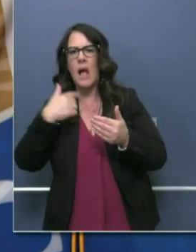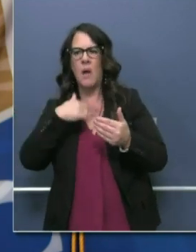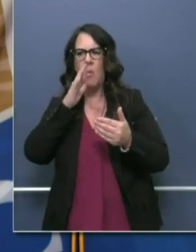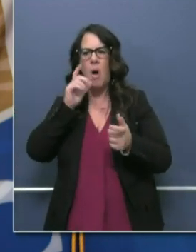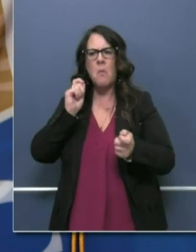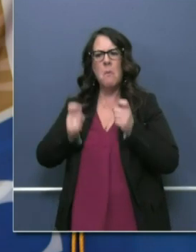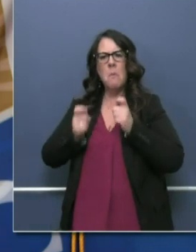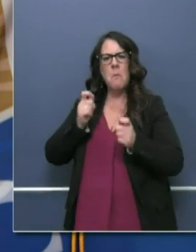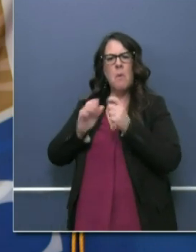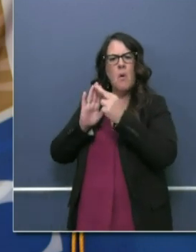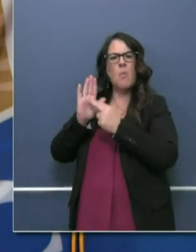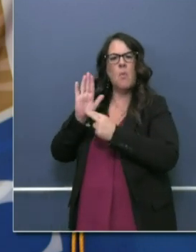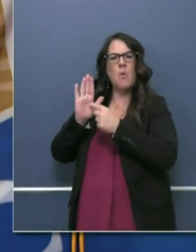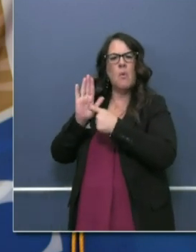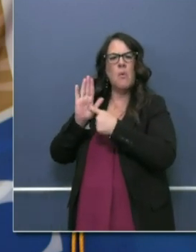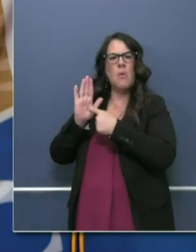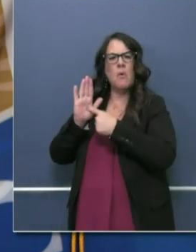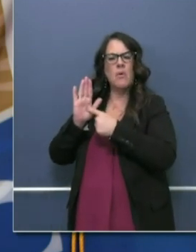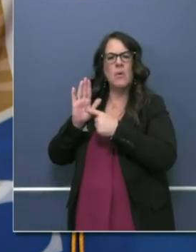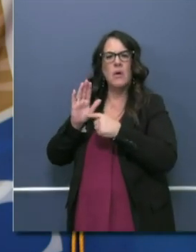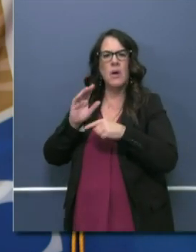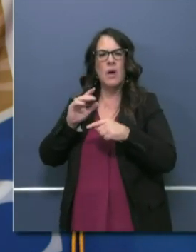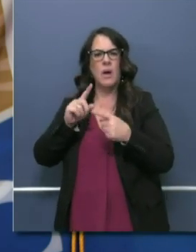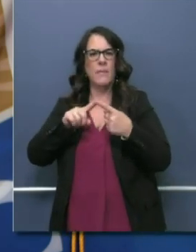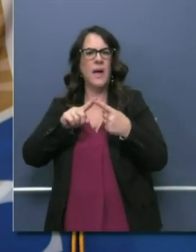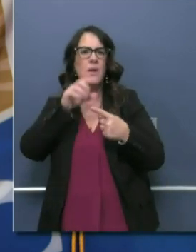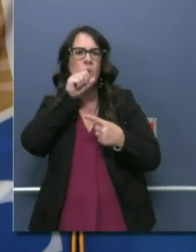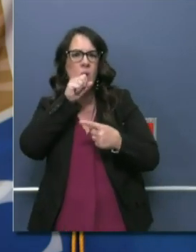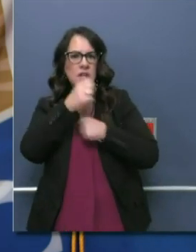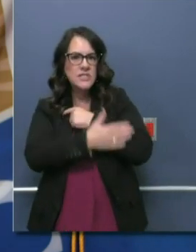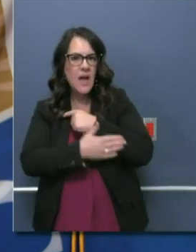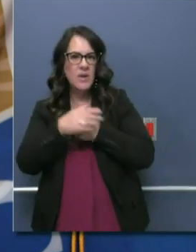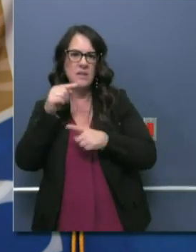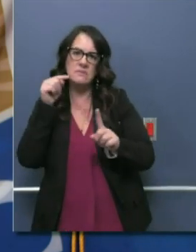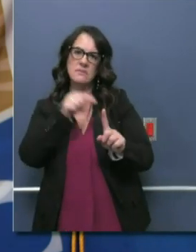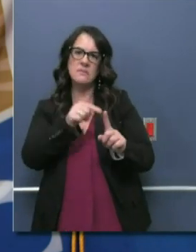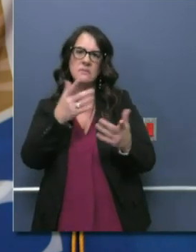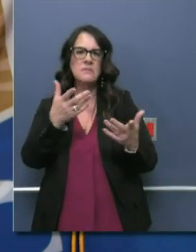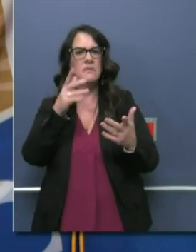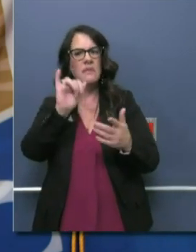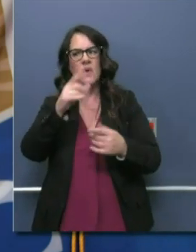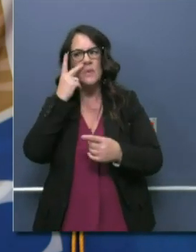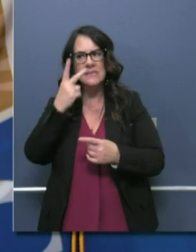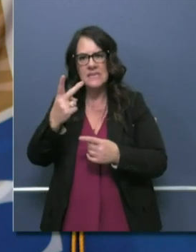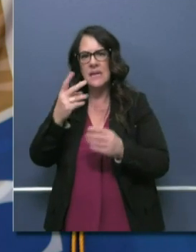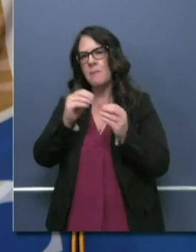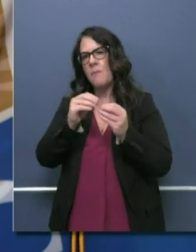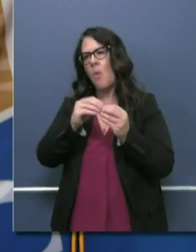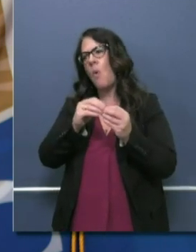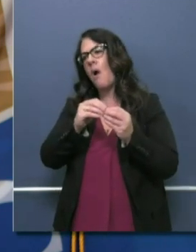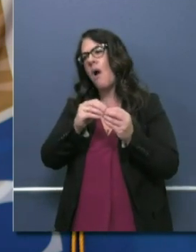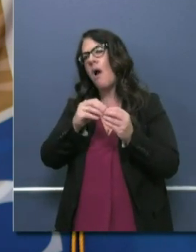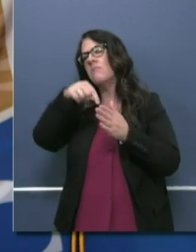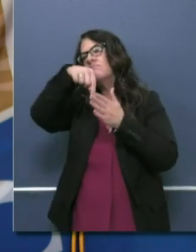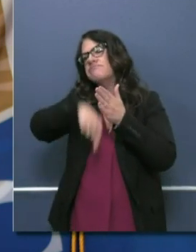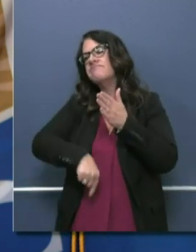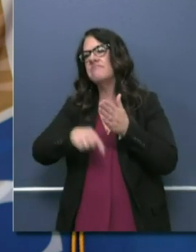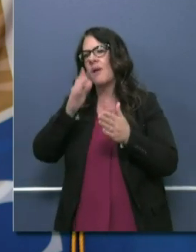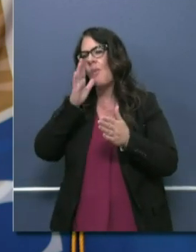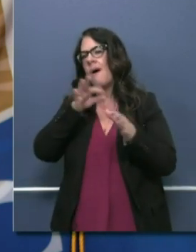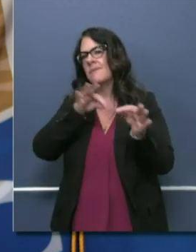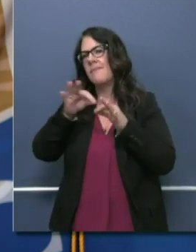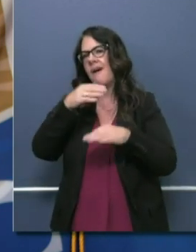I mentioned today on those 2 specific beaches in Orange County, but more broadly, you'll see more of that on Thursday. Jeremy White,